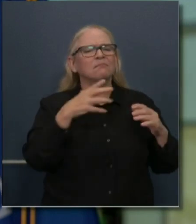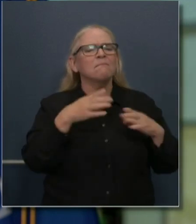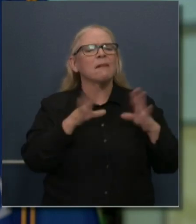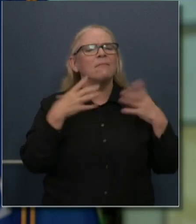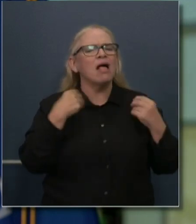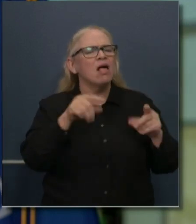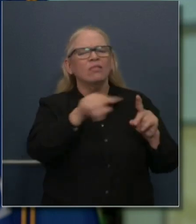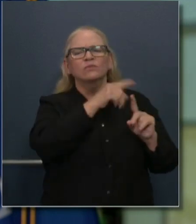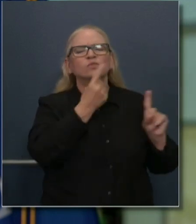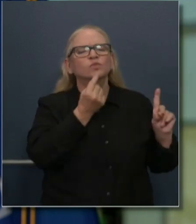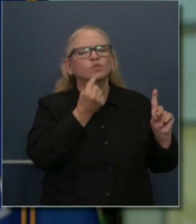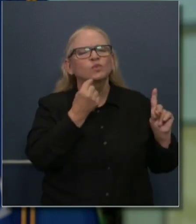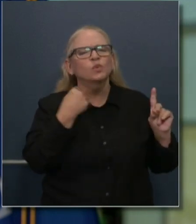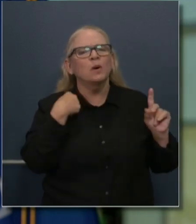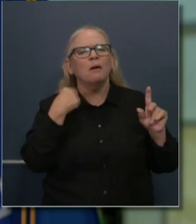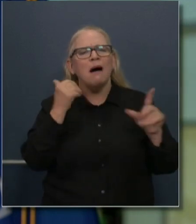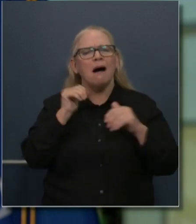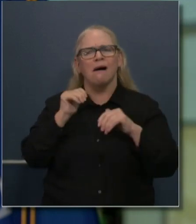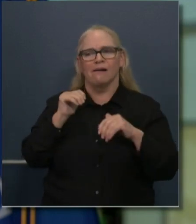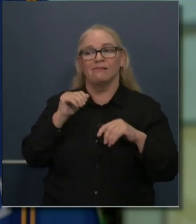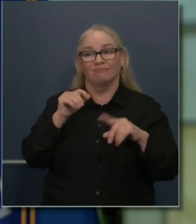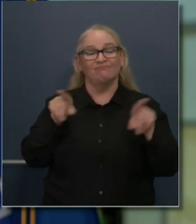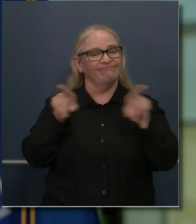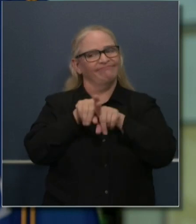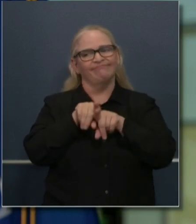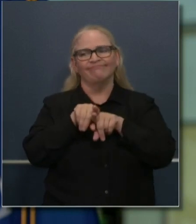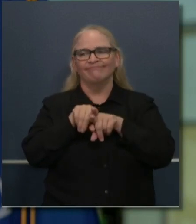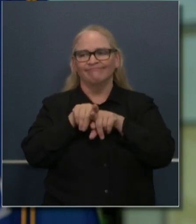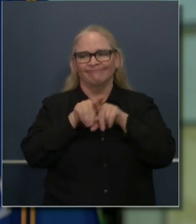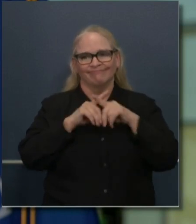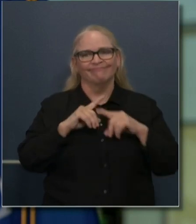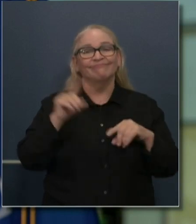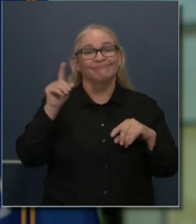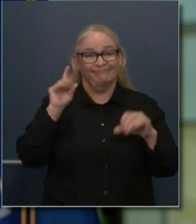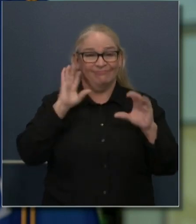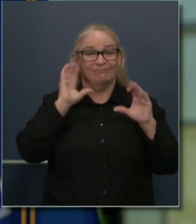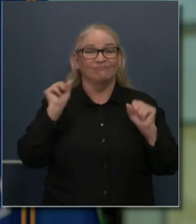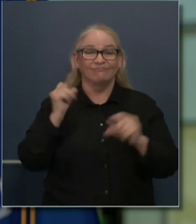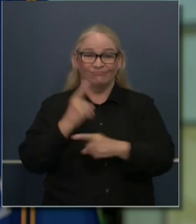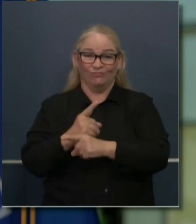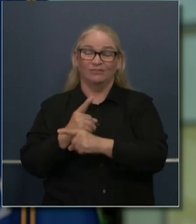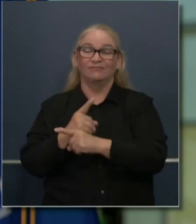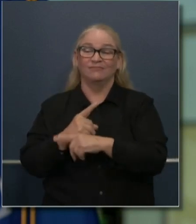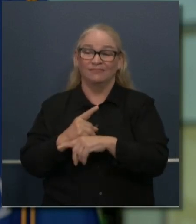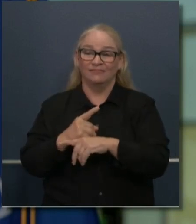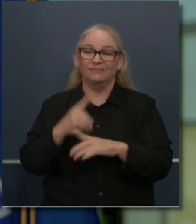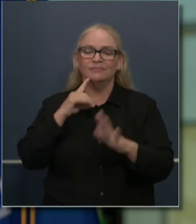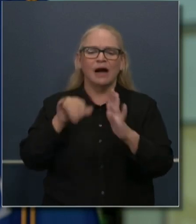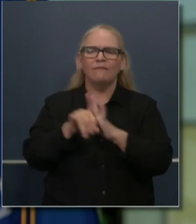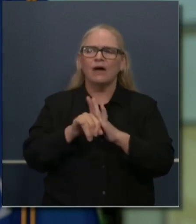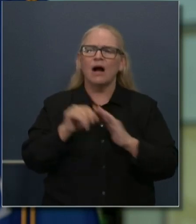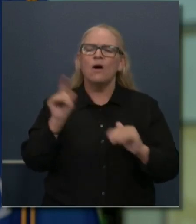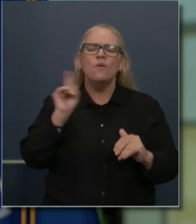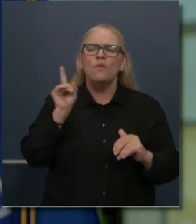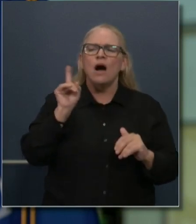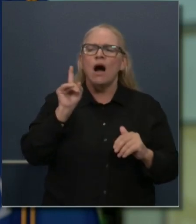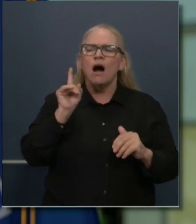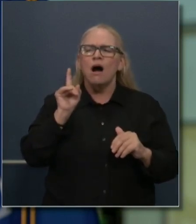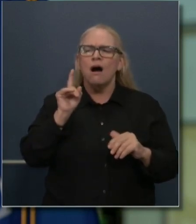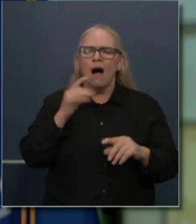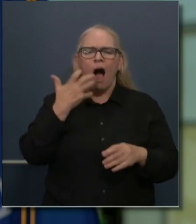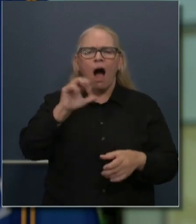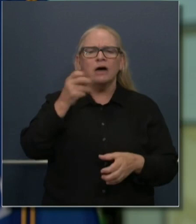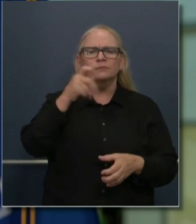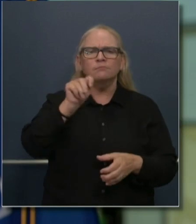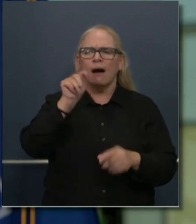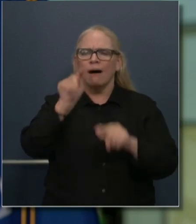that are working directly with the administration in Washington, D.C., in terms of identifying hotspots, skilled nursing facilities, congregate